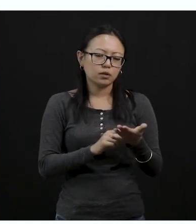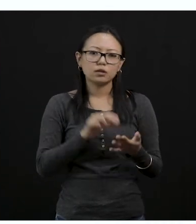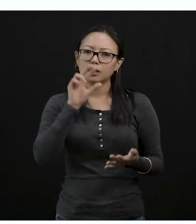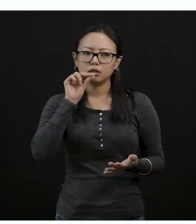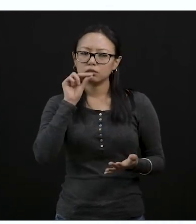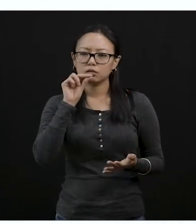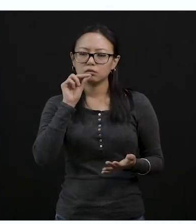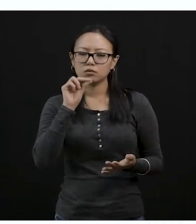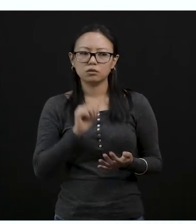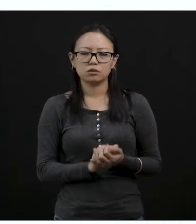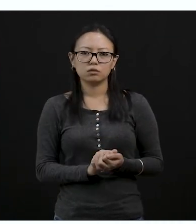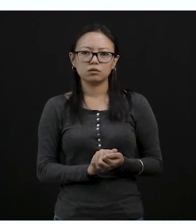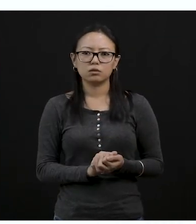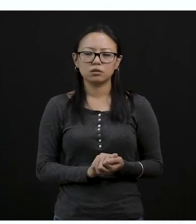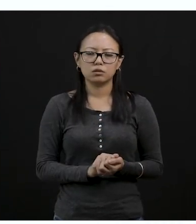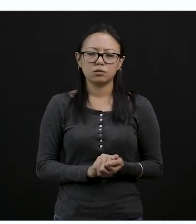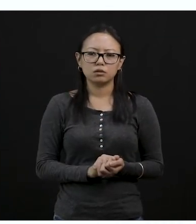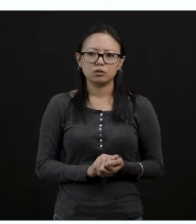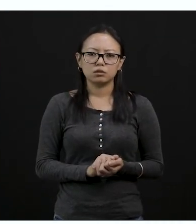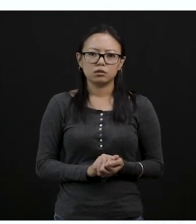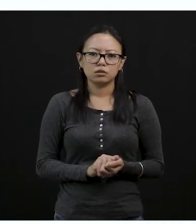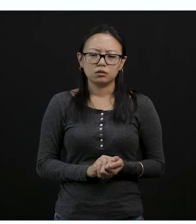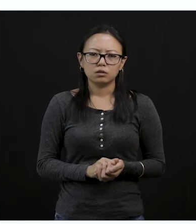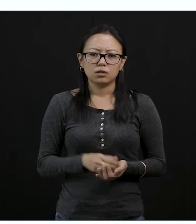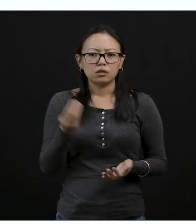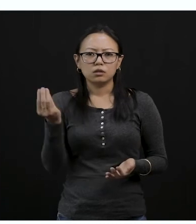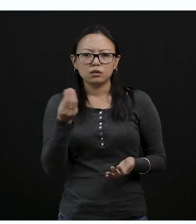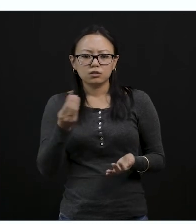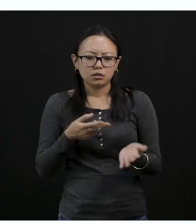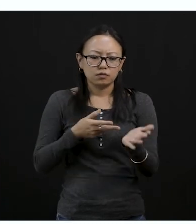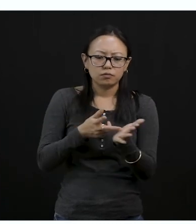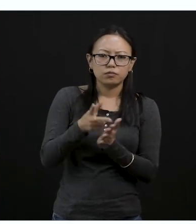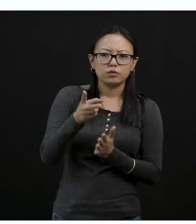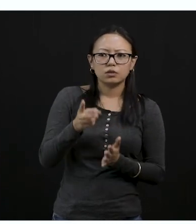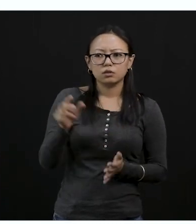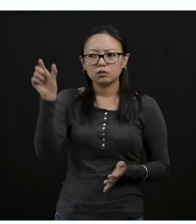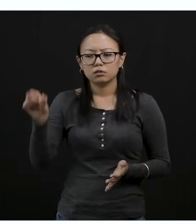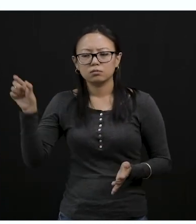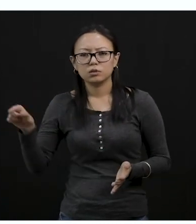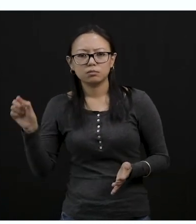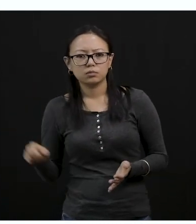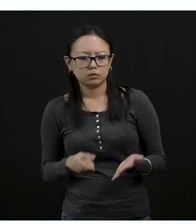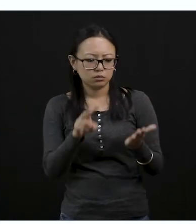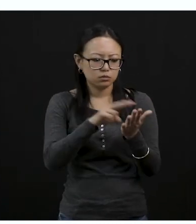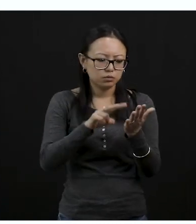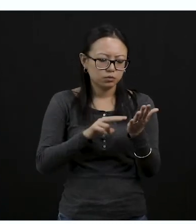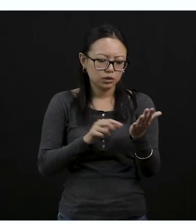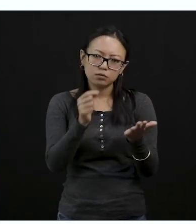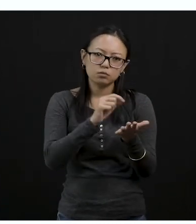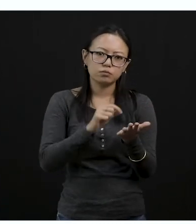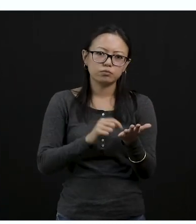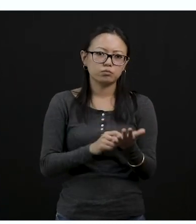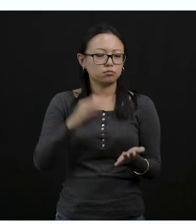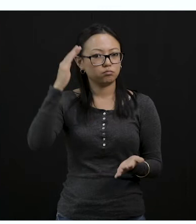people, especially in the villages, who doesn't know how to read and write. So for them, radio is very